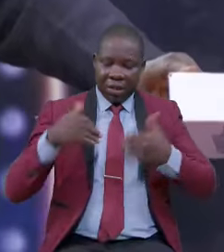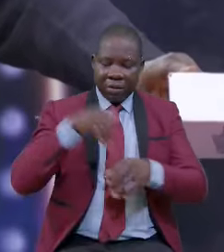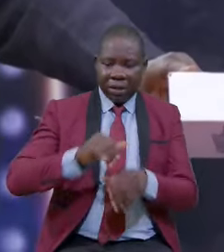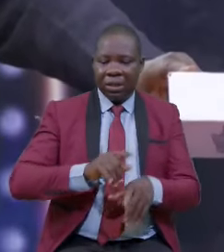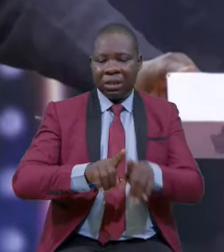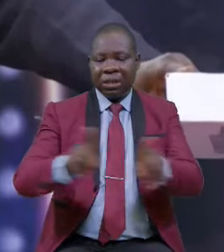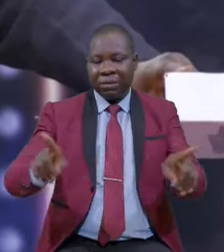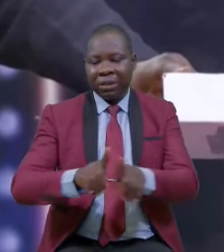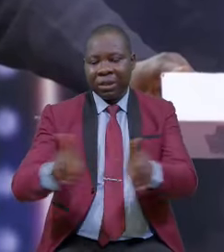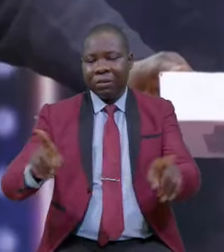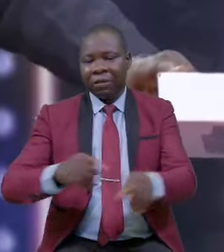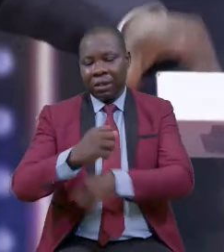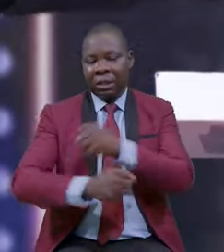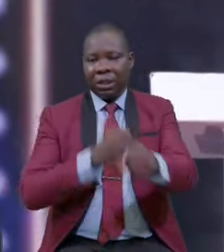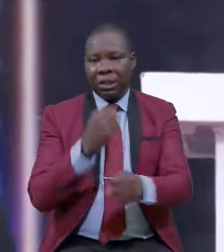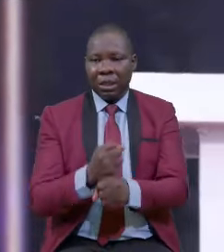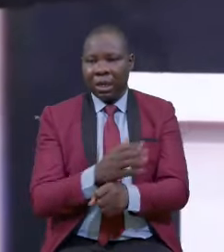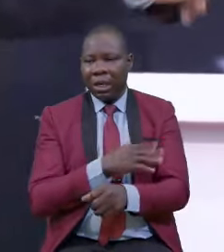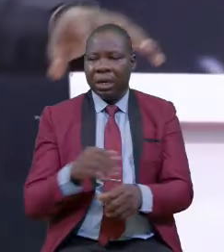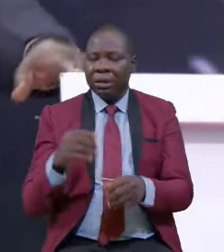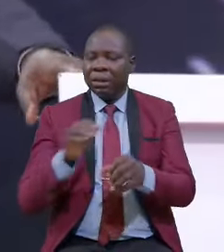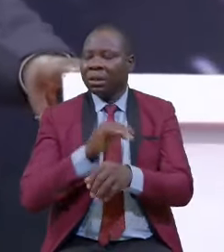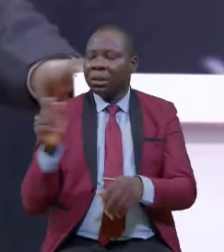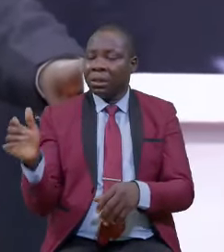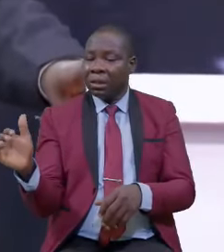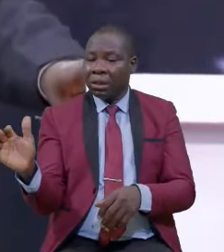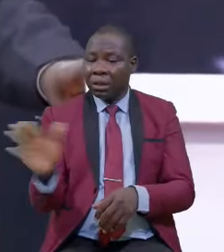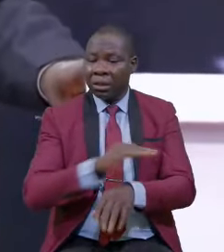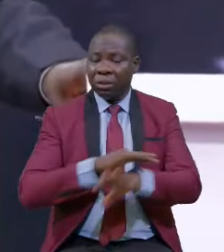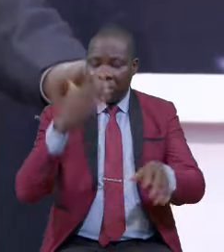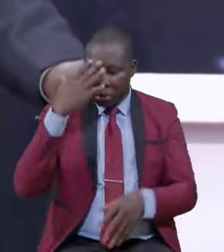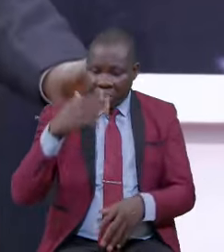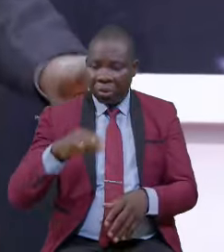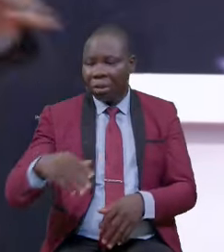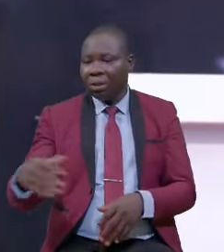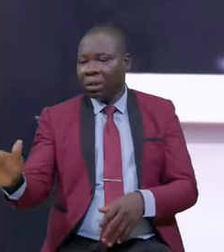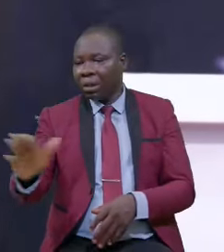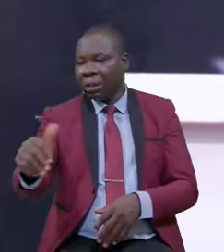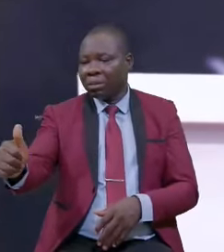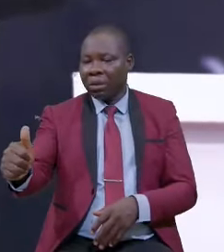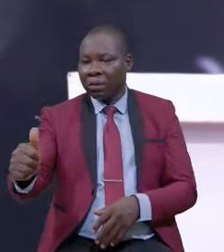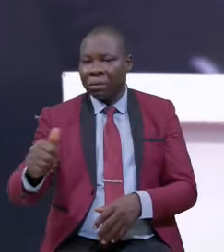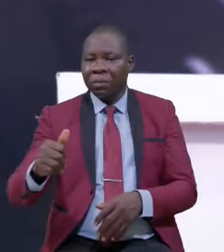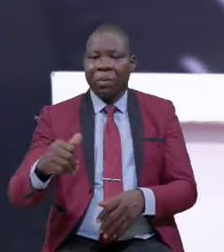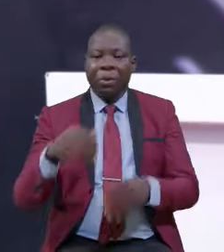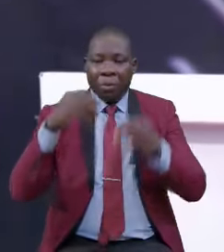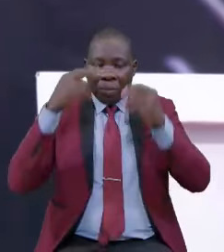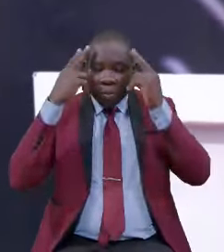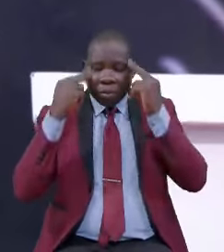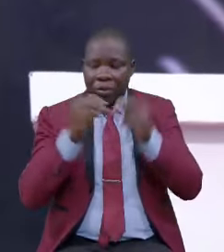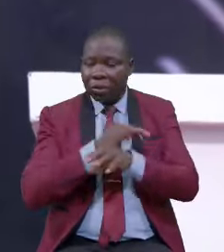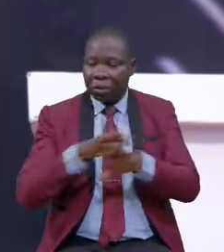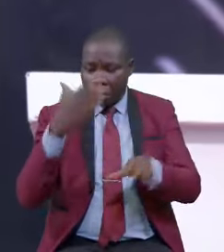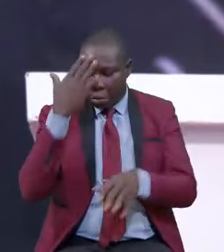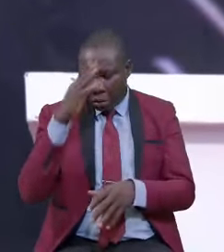did not know each other. Moses did not know David. And David did not know Joshua. They